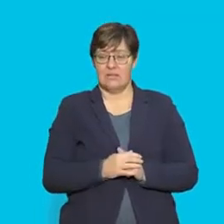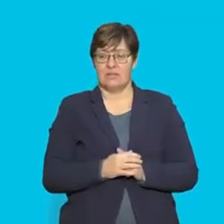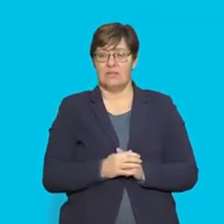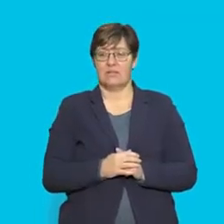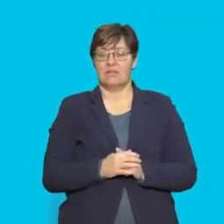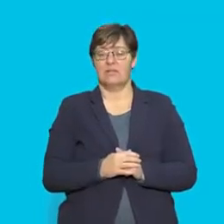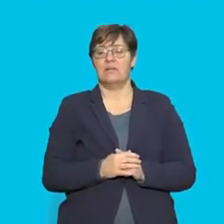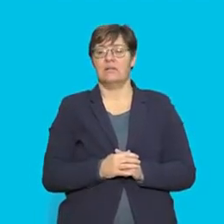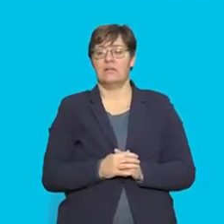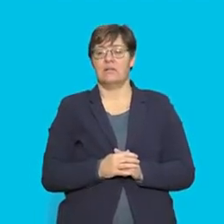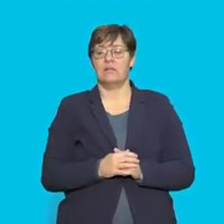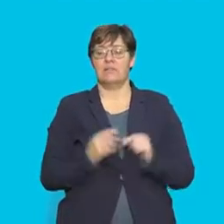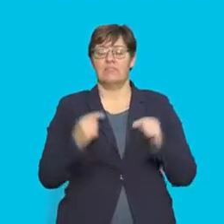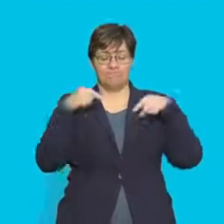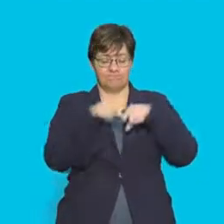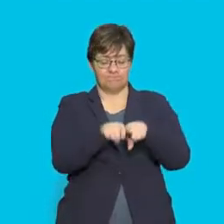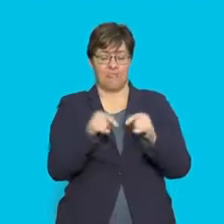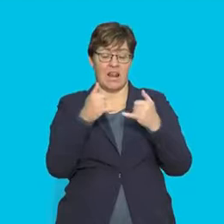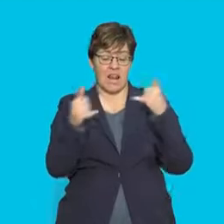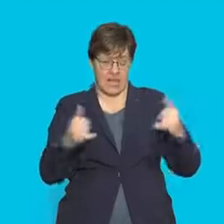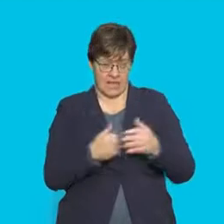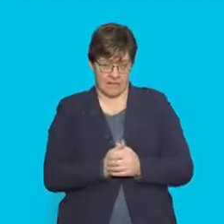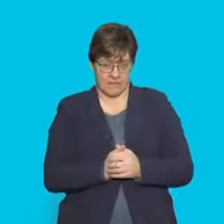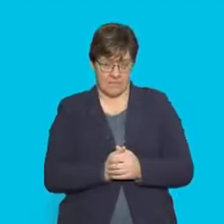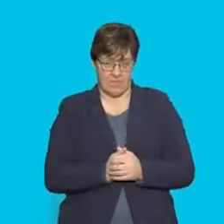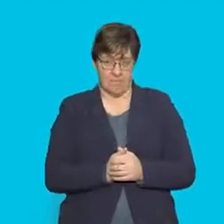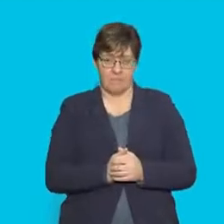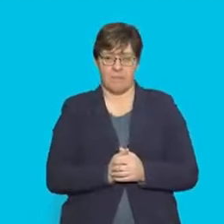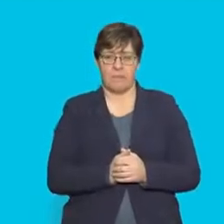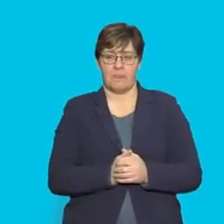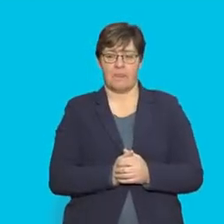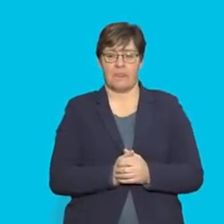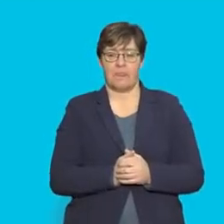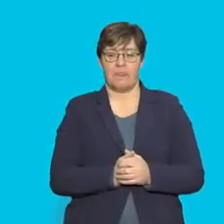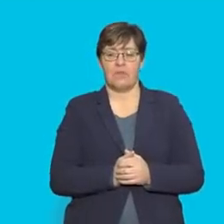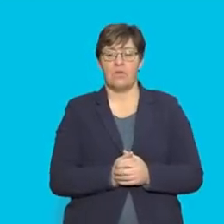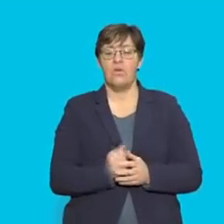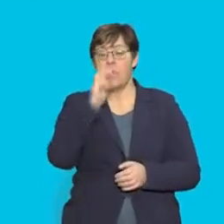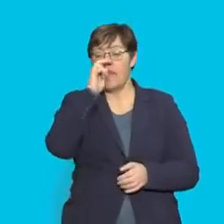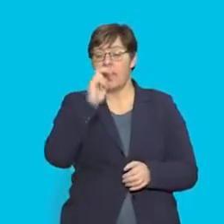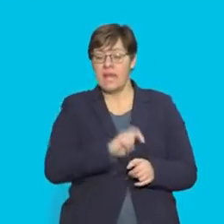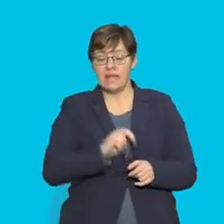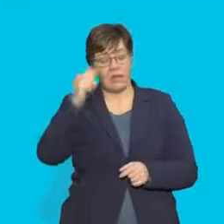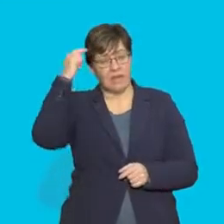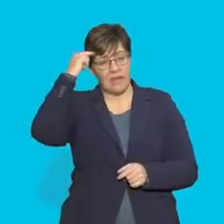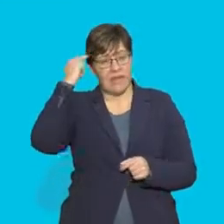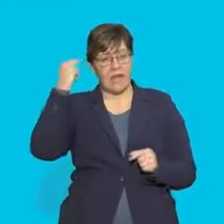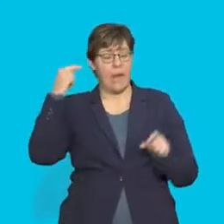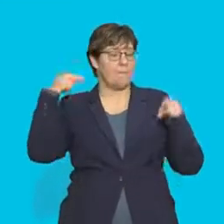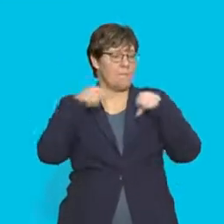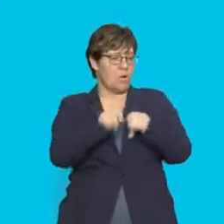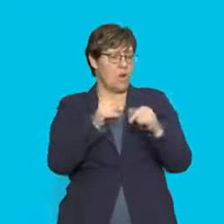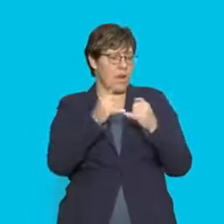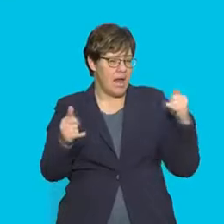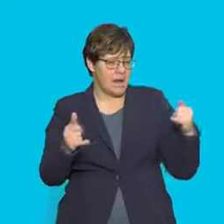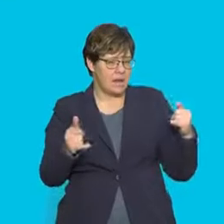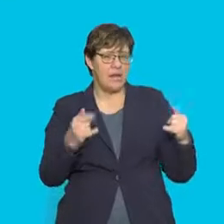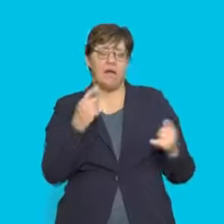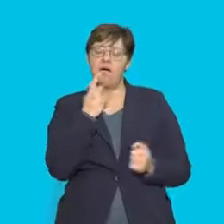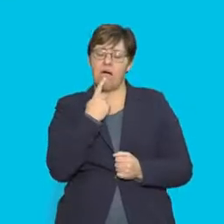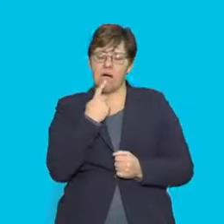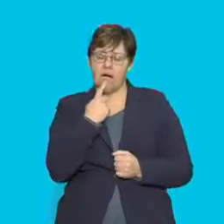parallel lines. That's what a trapezium does for us, right? So you therefore need to think about what? You need to